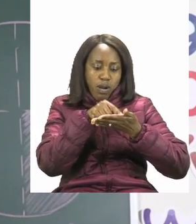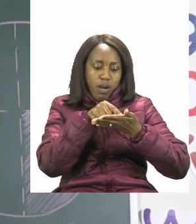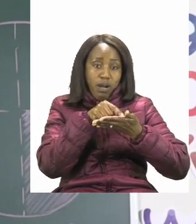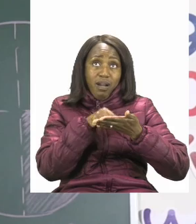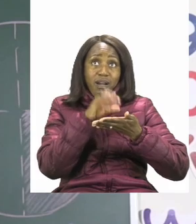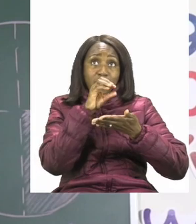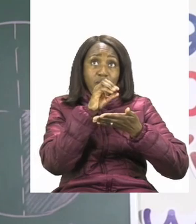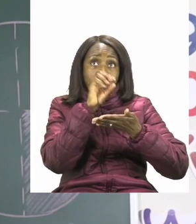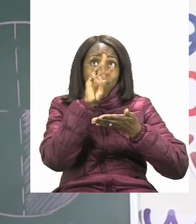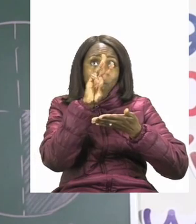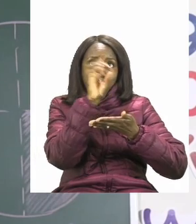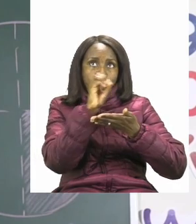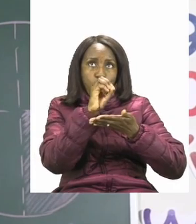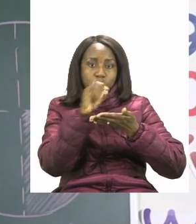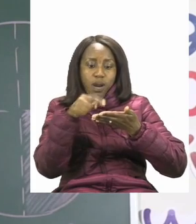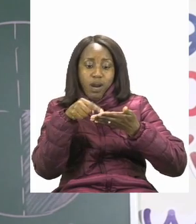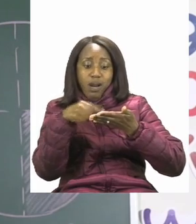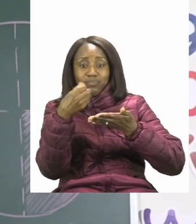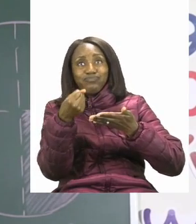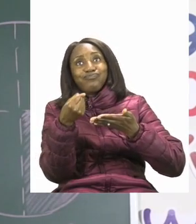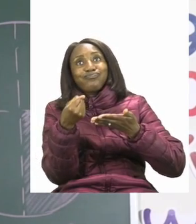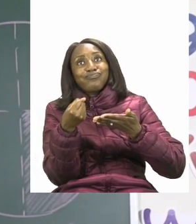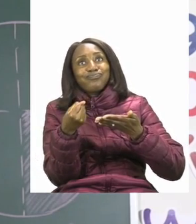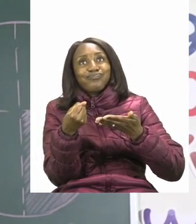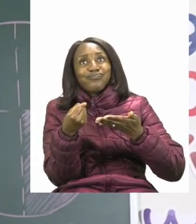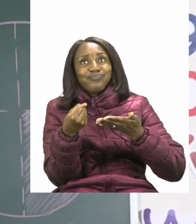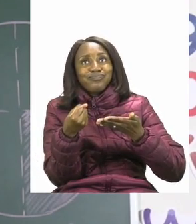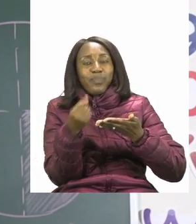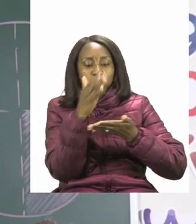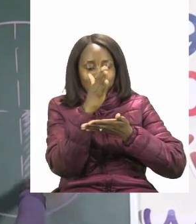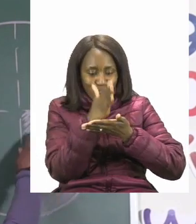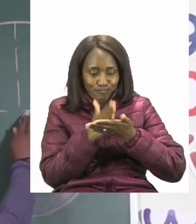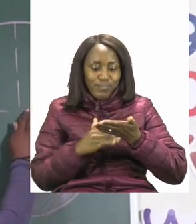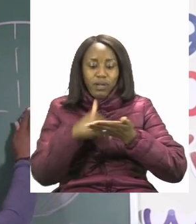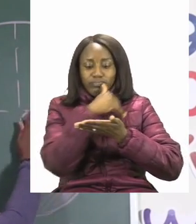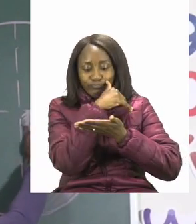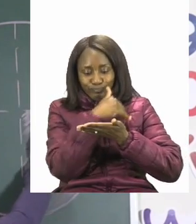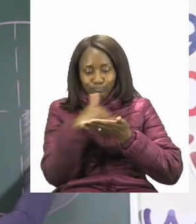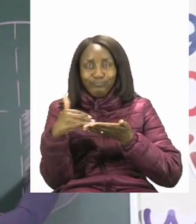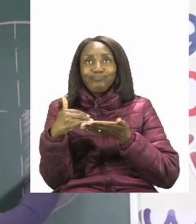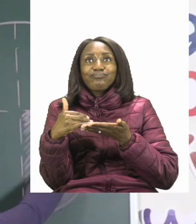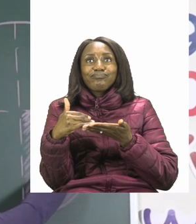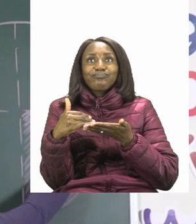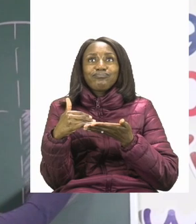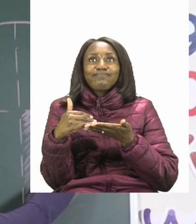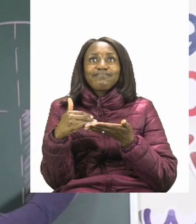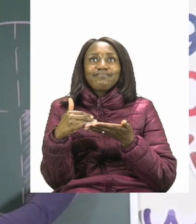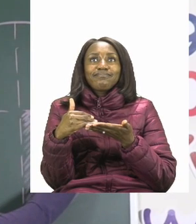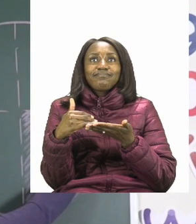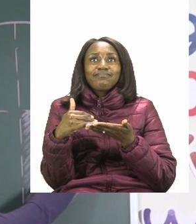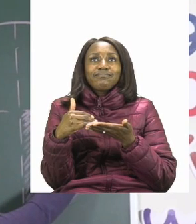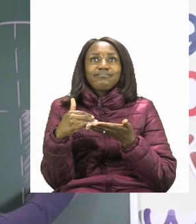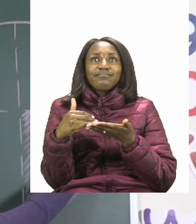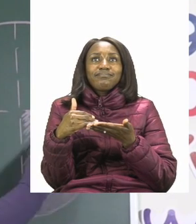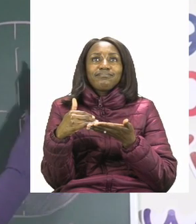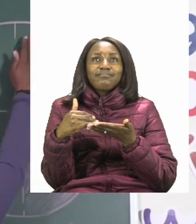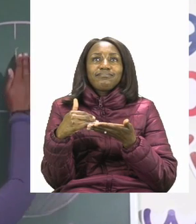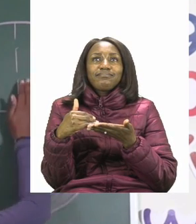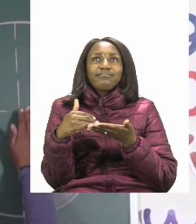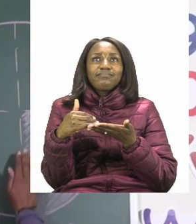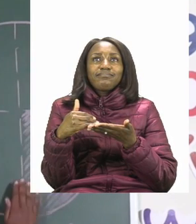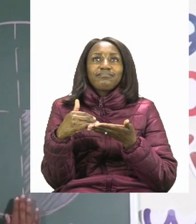have colored, we have cut it again. But this time we have cut it across